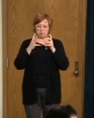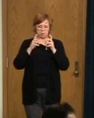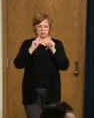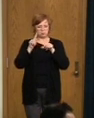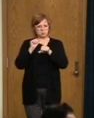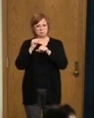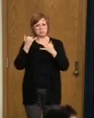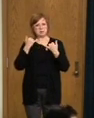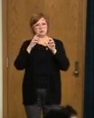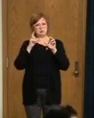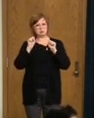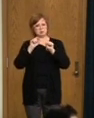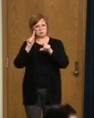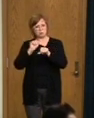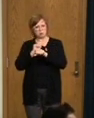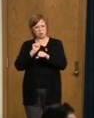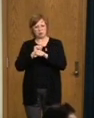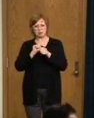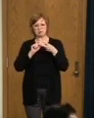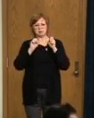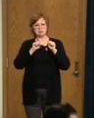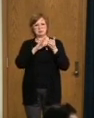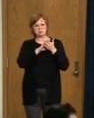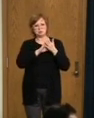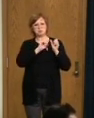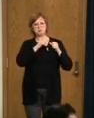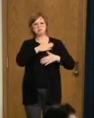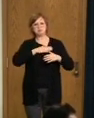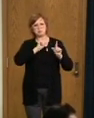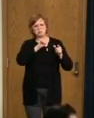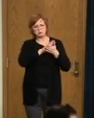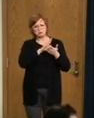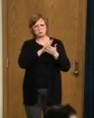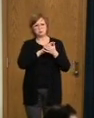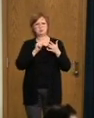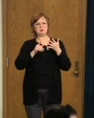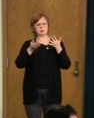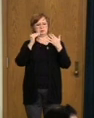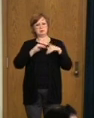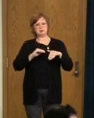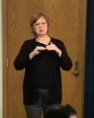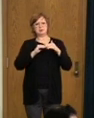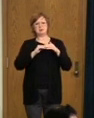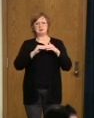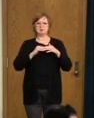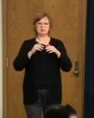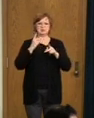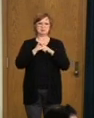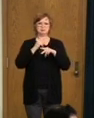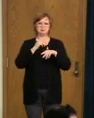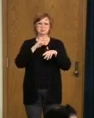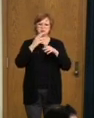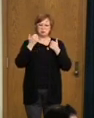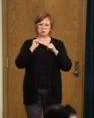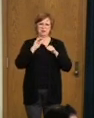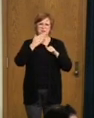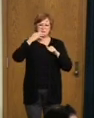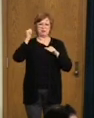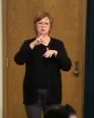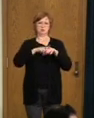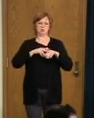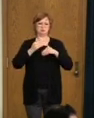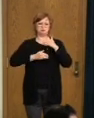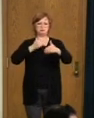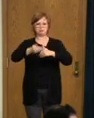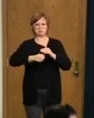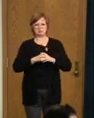work. We have that opportunity for our children to continue to go to school. And we have that opportunity to carry on life as normal as we possibly